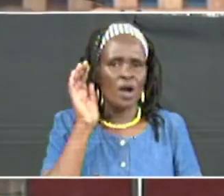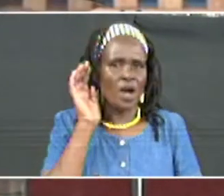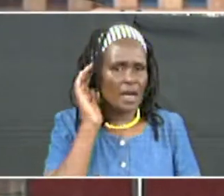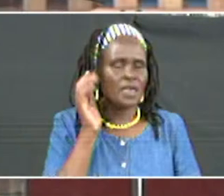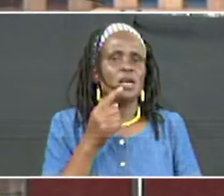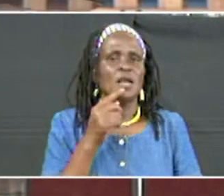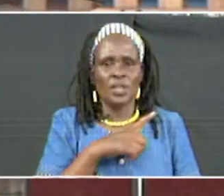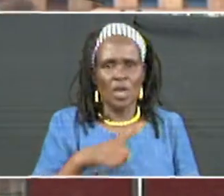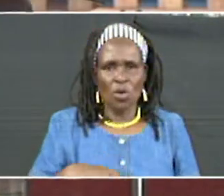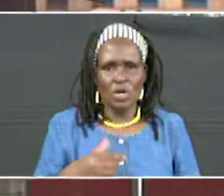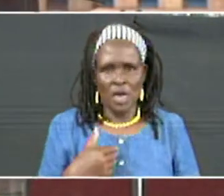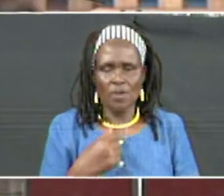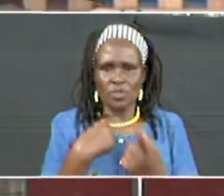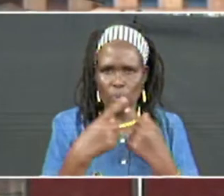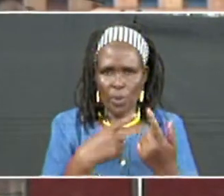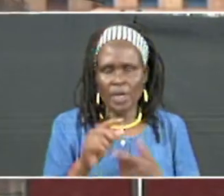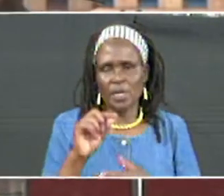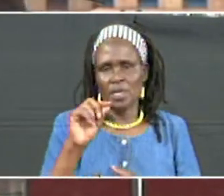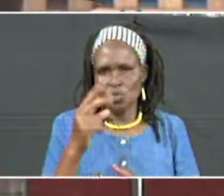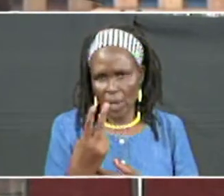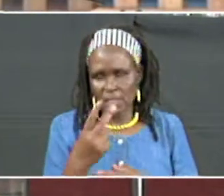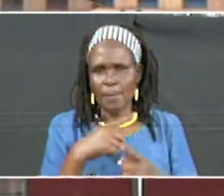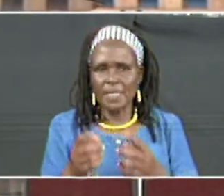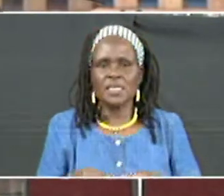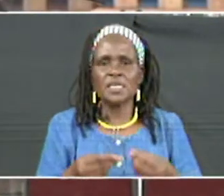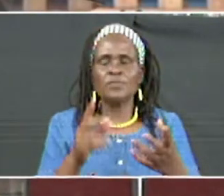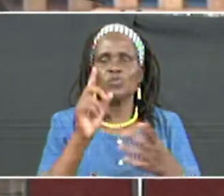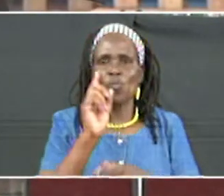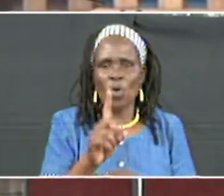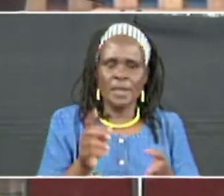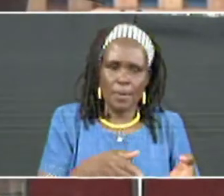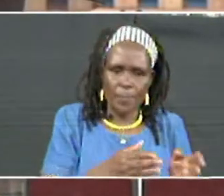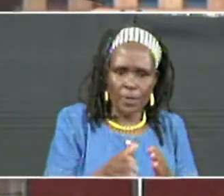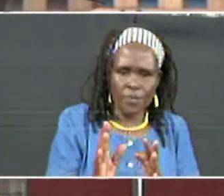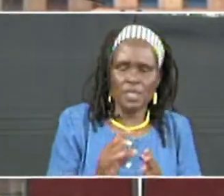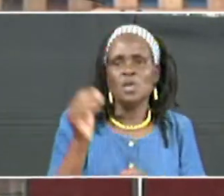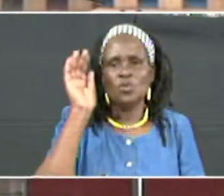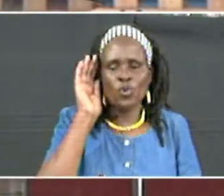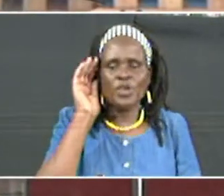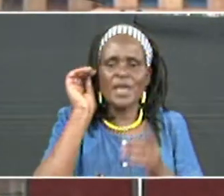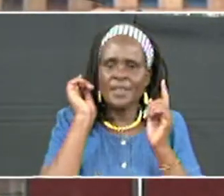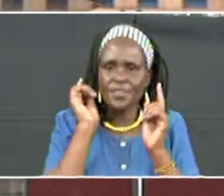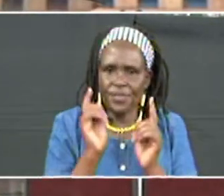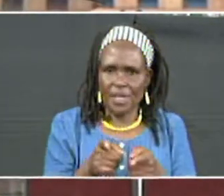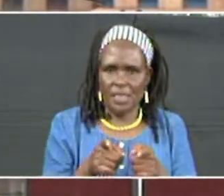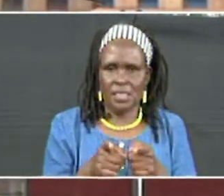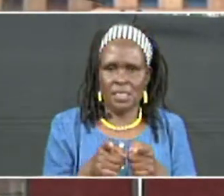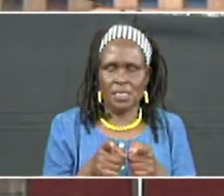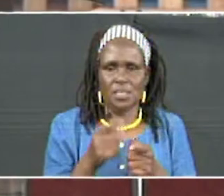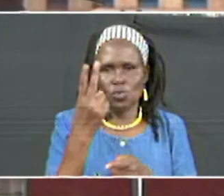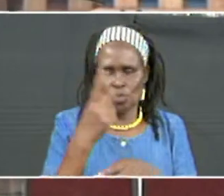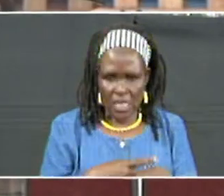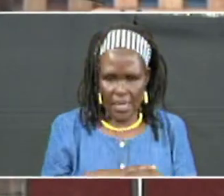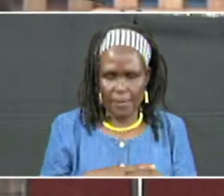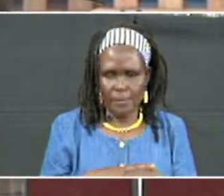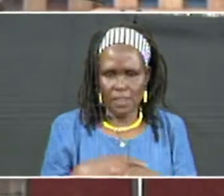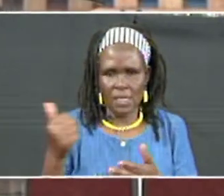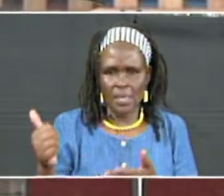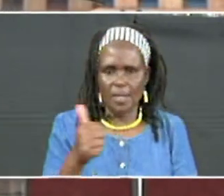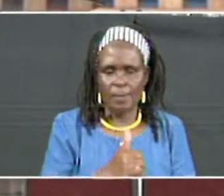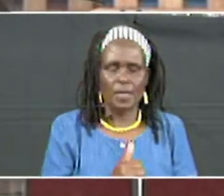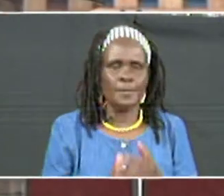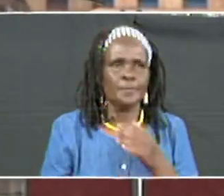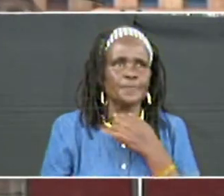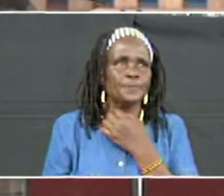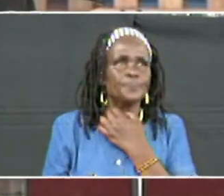once, but he gives you the privilege to hear this twice. Amen?